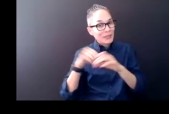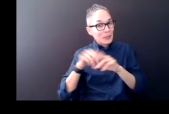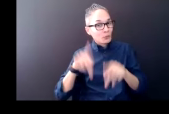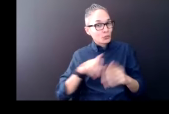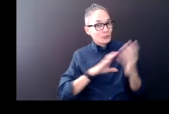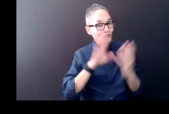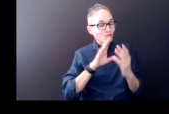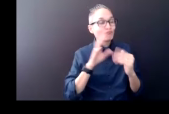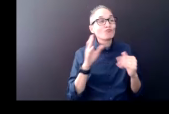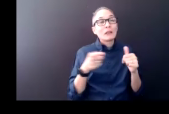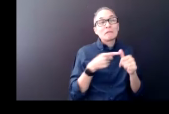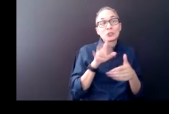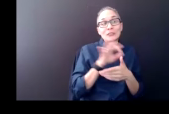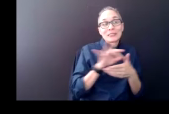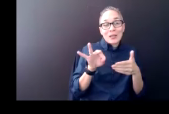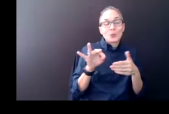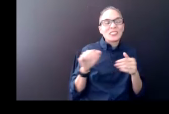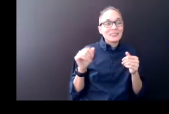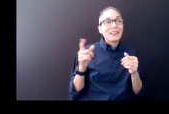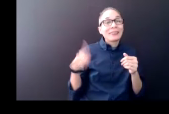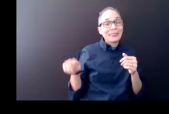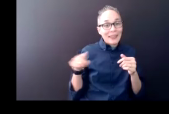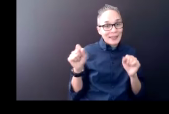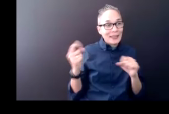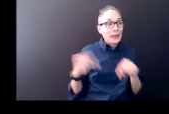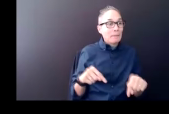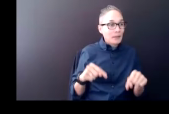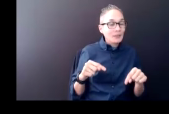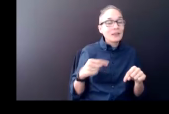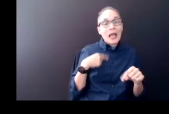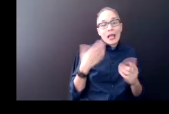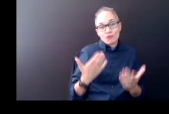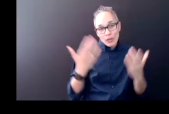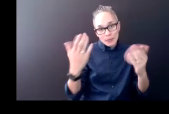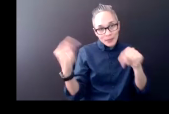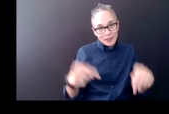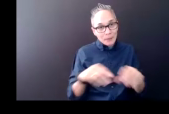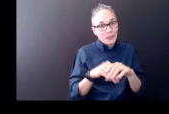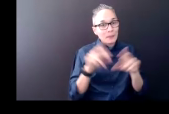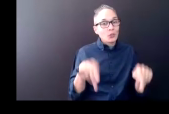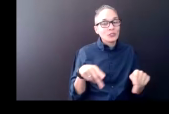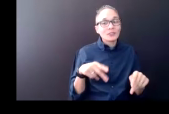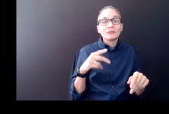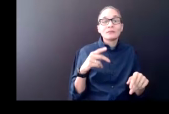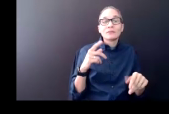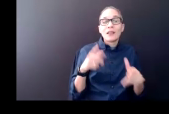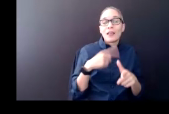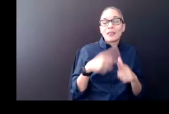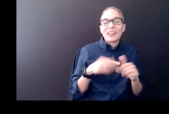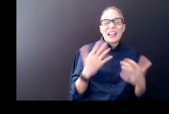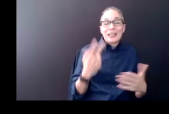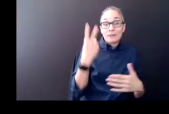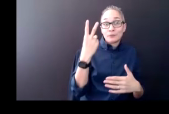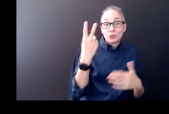But after the first 9 weeks of the semester, they can actually come in, and I recommend they come in sooner because I give them 2